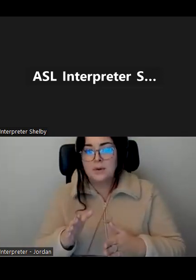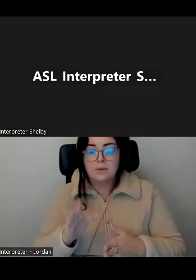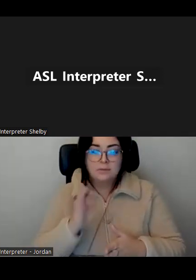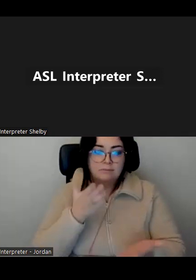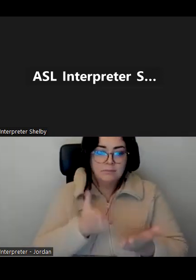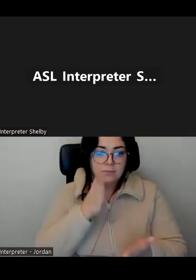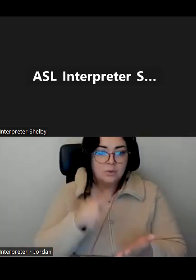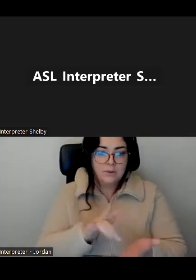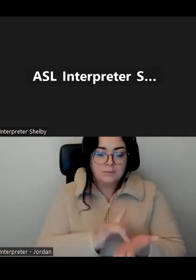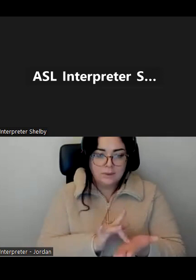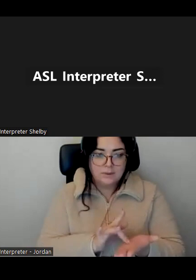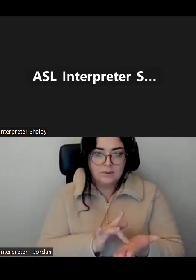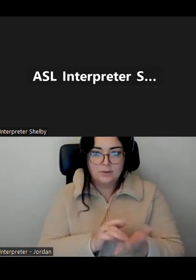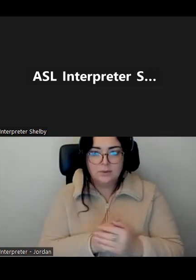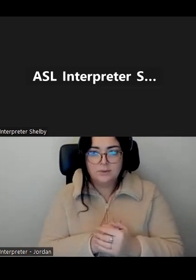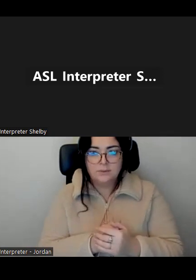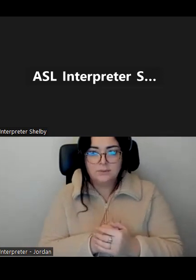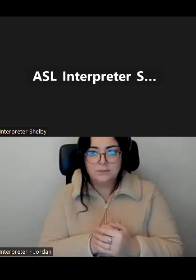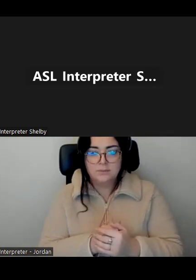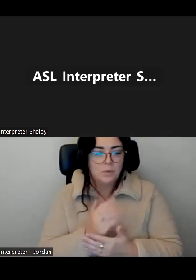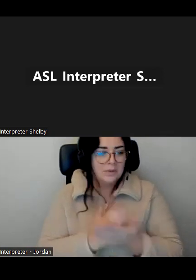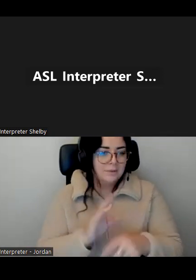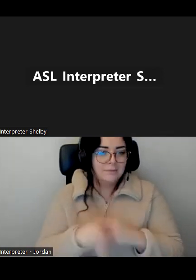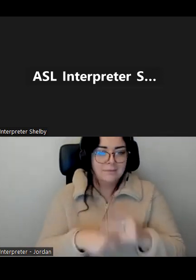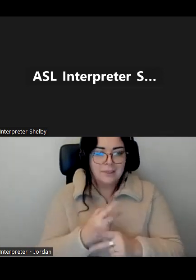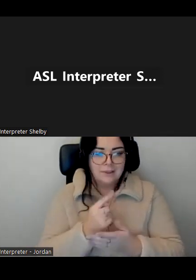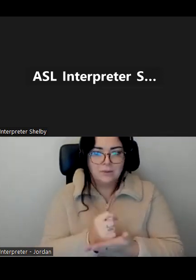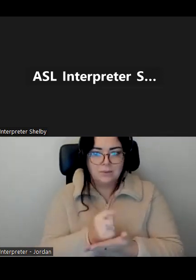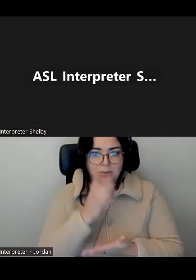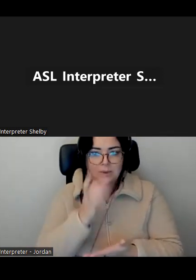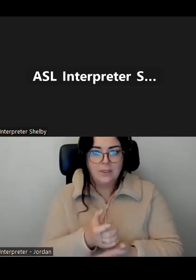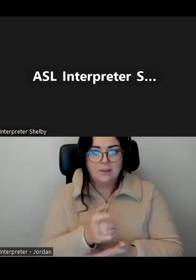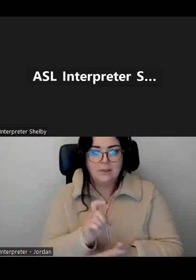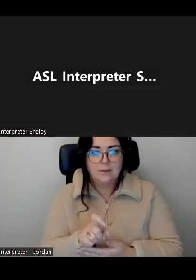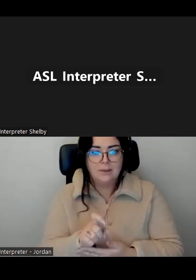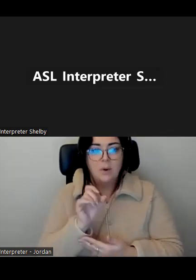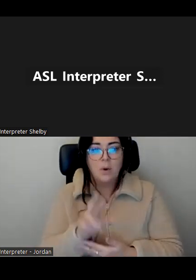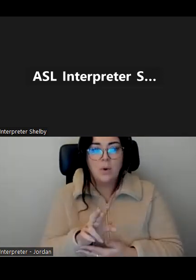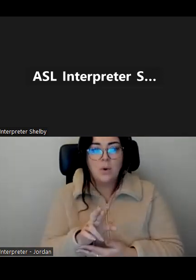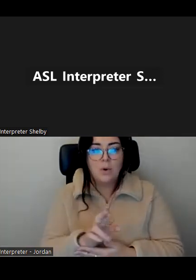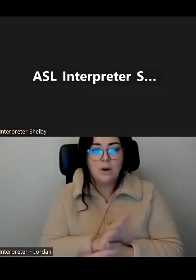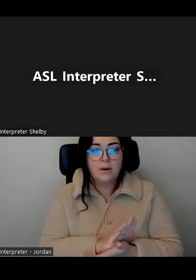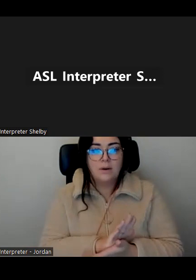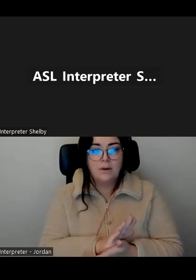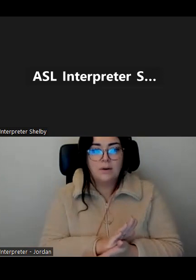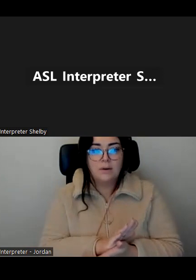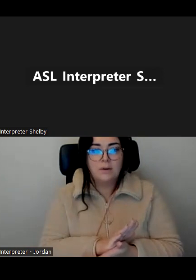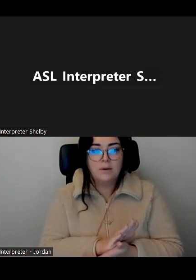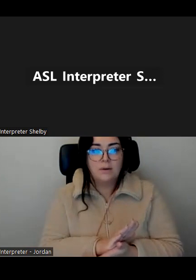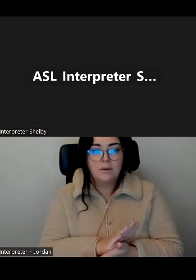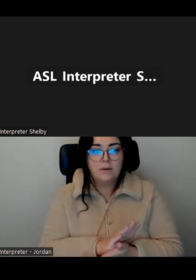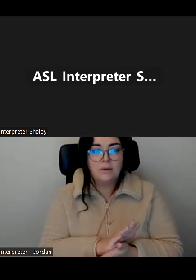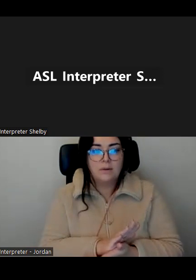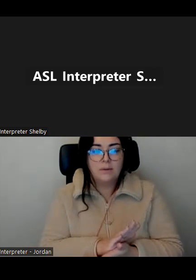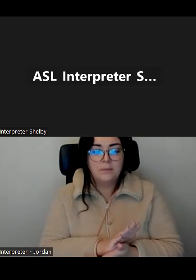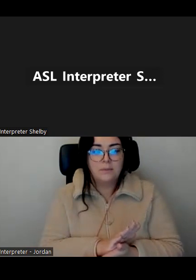medication, or some form of treatment. And then they can move into the upper left quadrant, right, where they